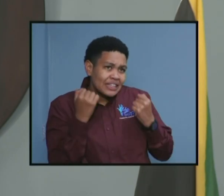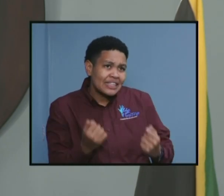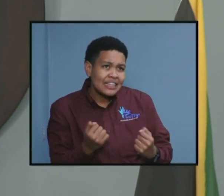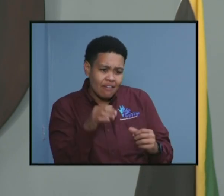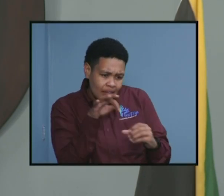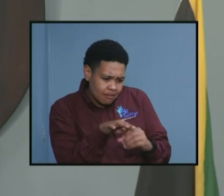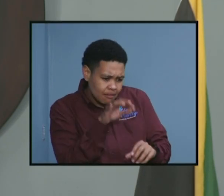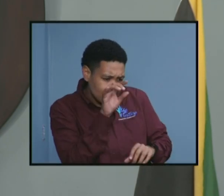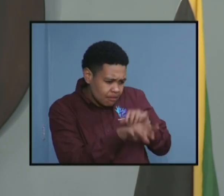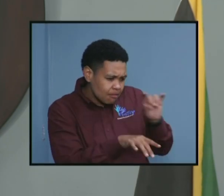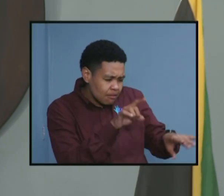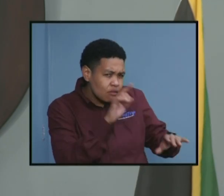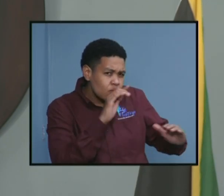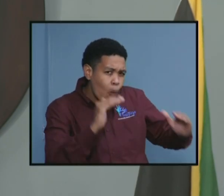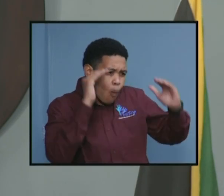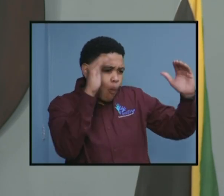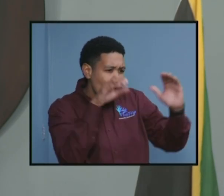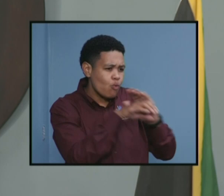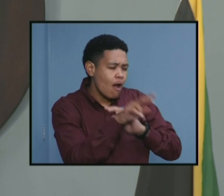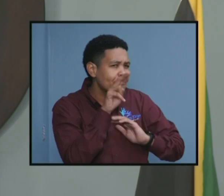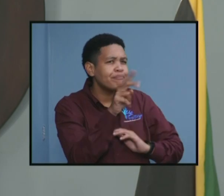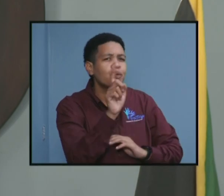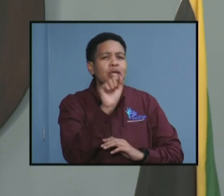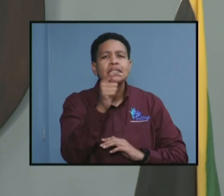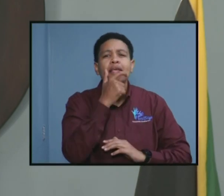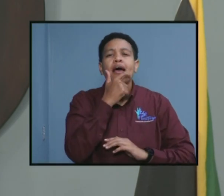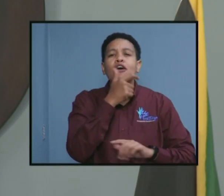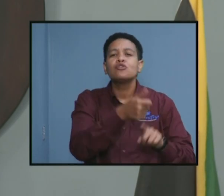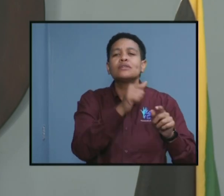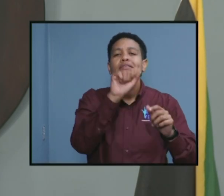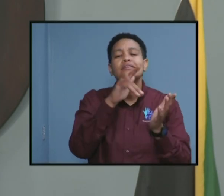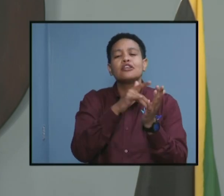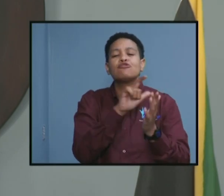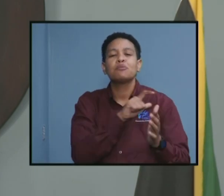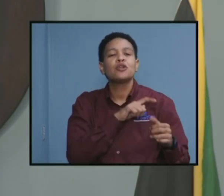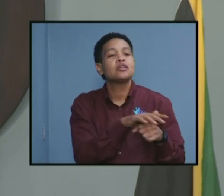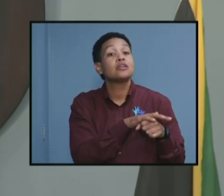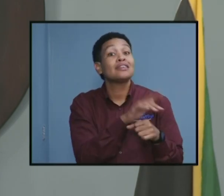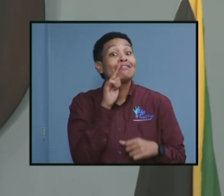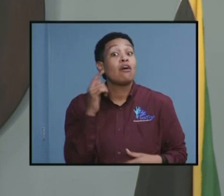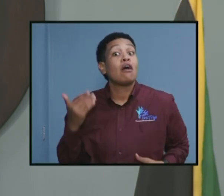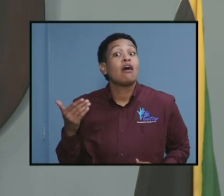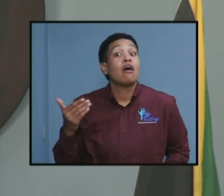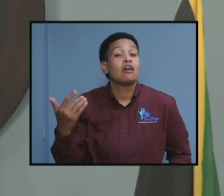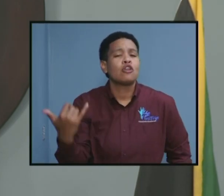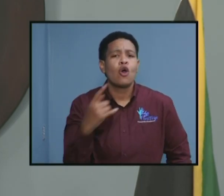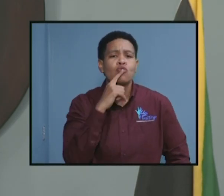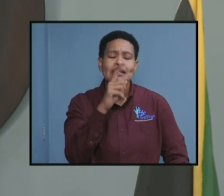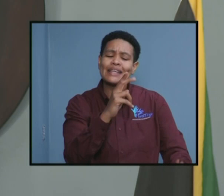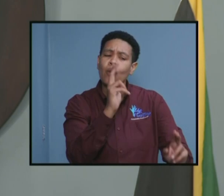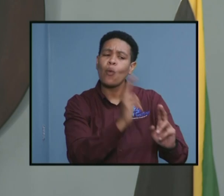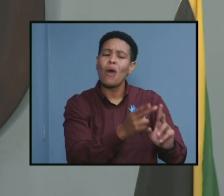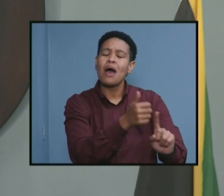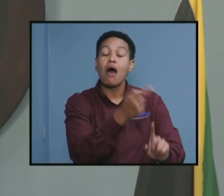contributor to the level of crime in the St. Andrews Central Police Division, and for some time now has been designated